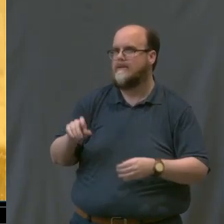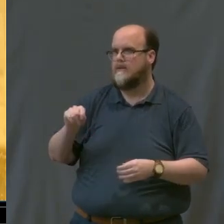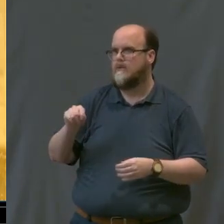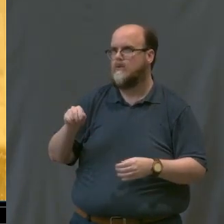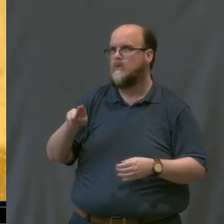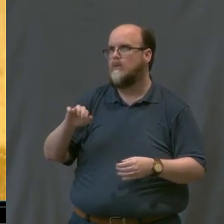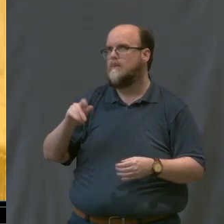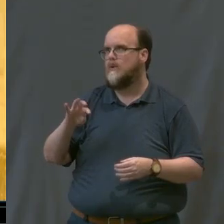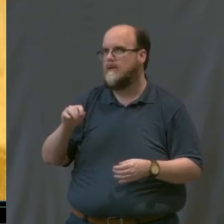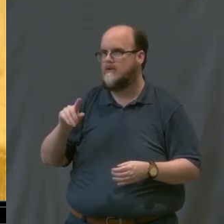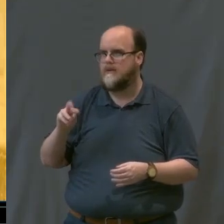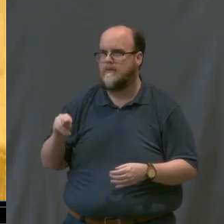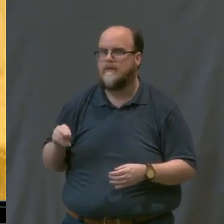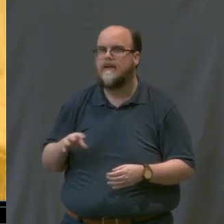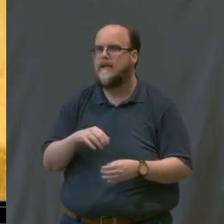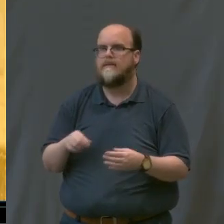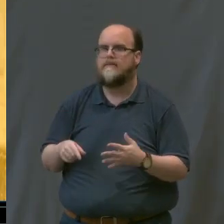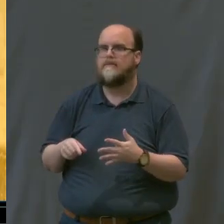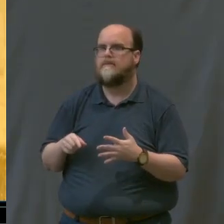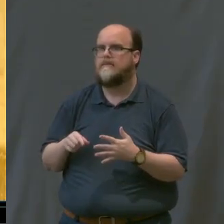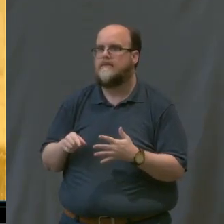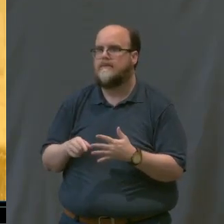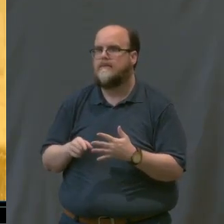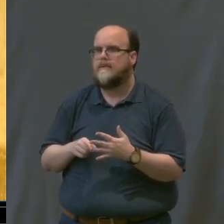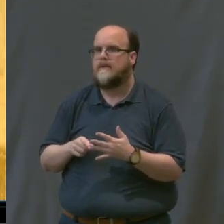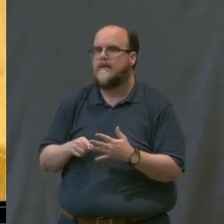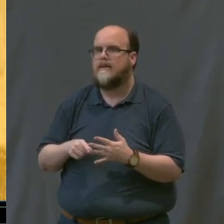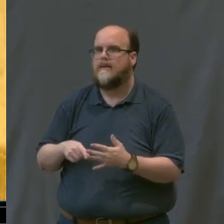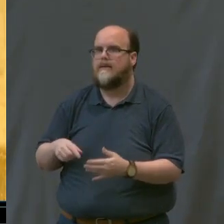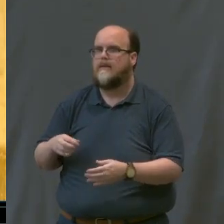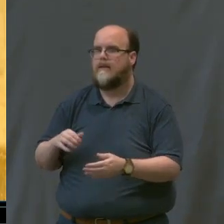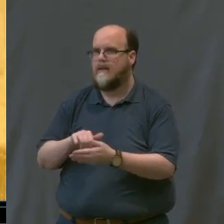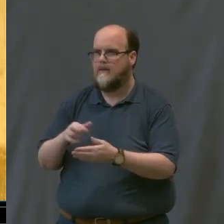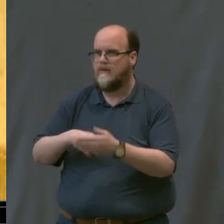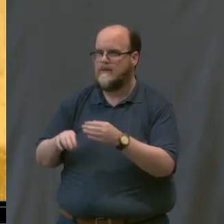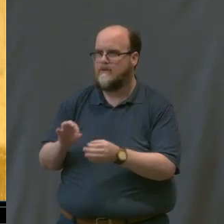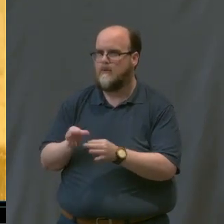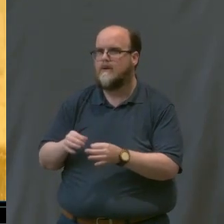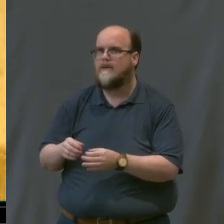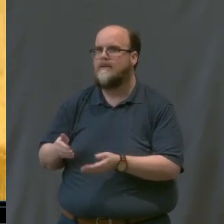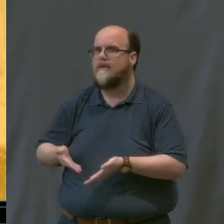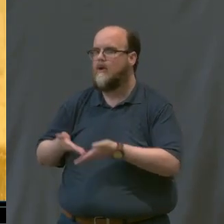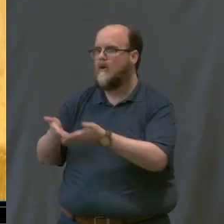definition? And is the Revelation interpretation providing assurance to the first century church?